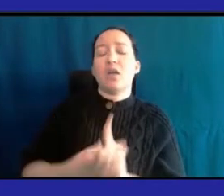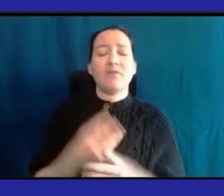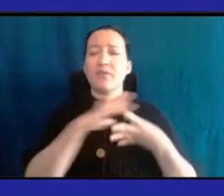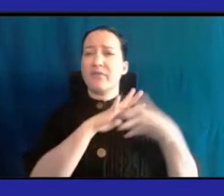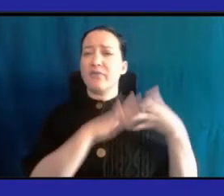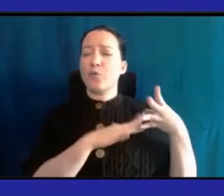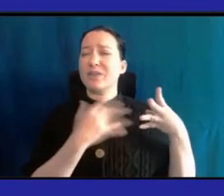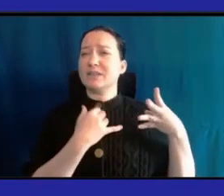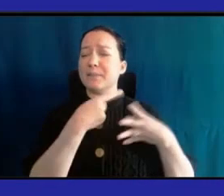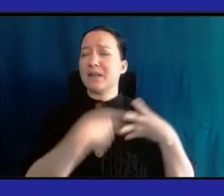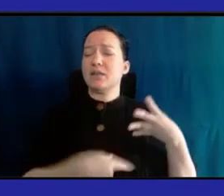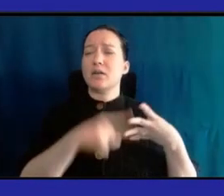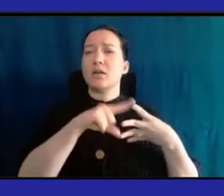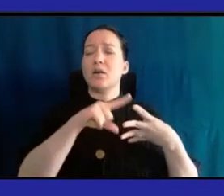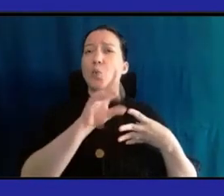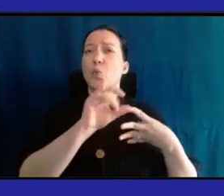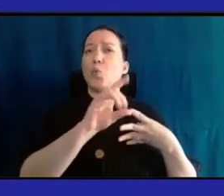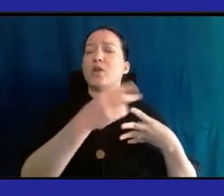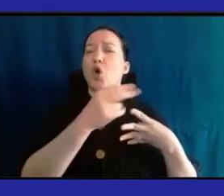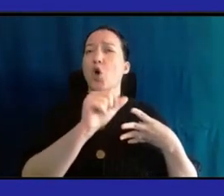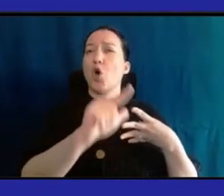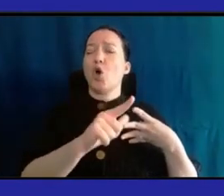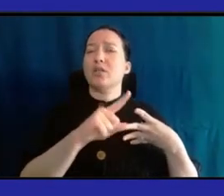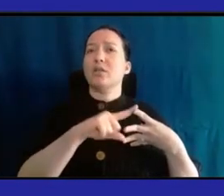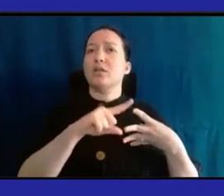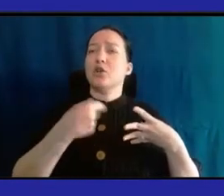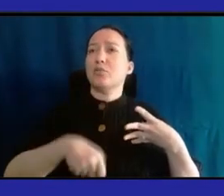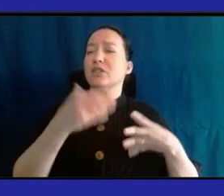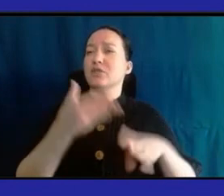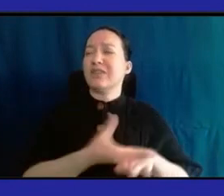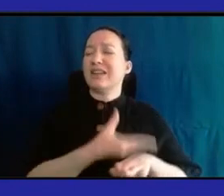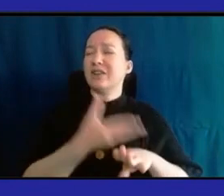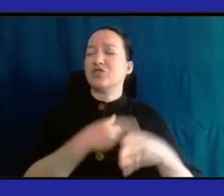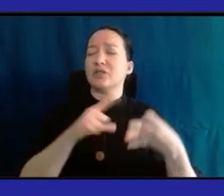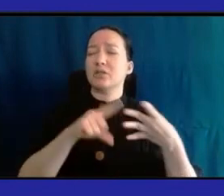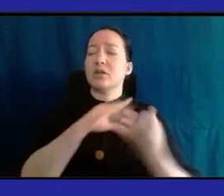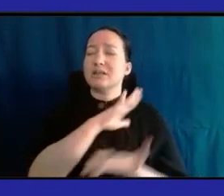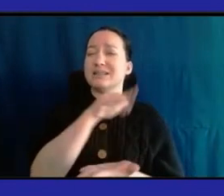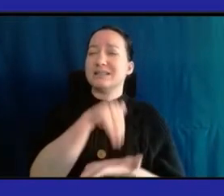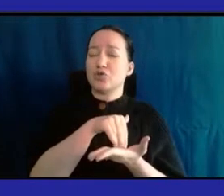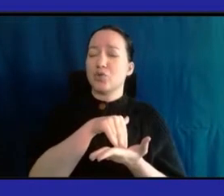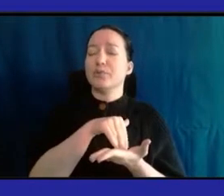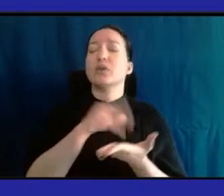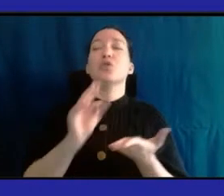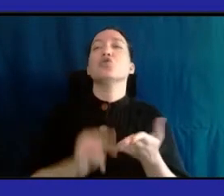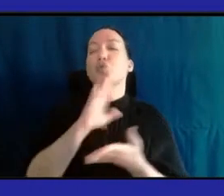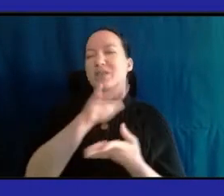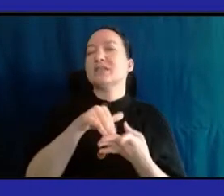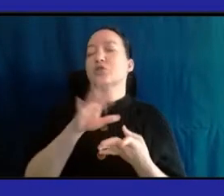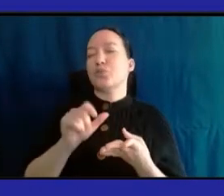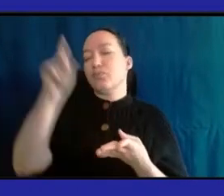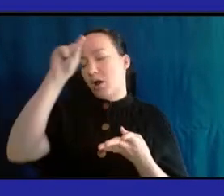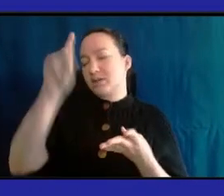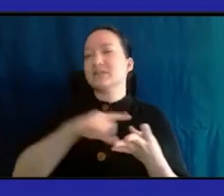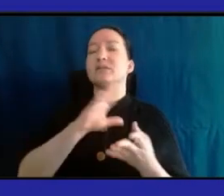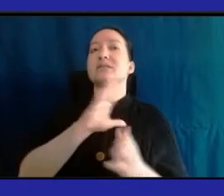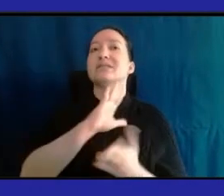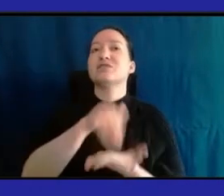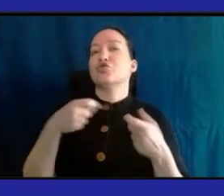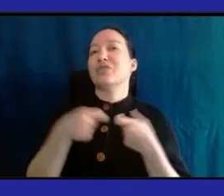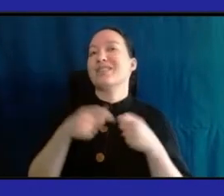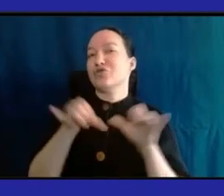Woodhull Labor and Birthing Suite renovation, North Central Bronx Type 1 Essential Electrical Systems